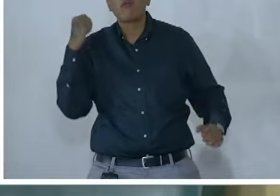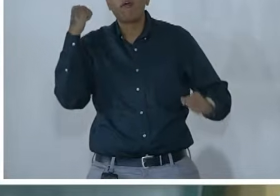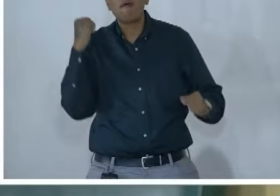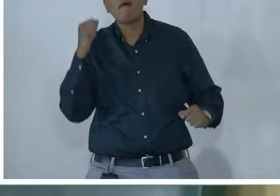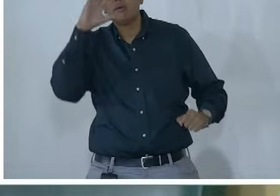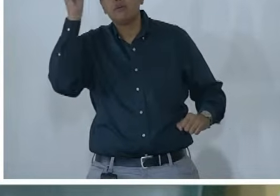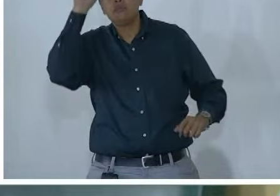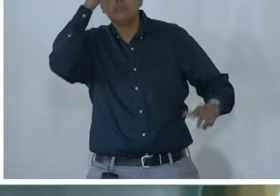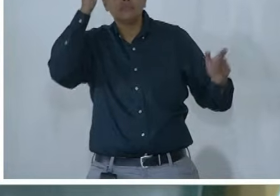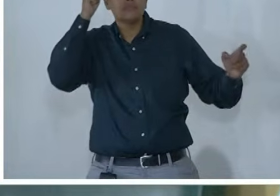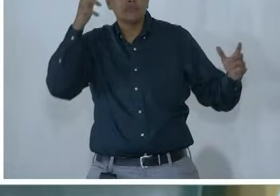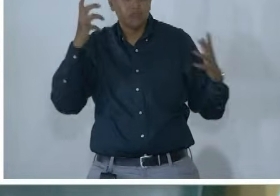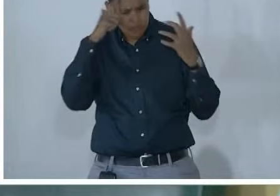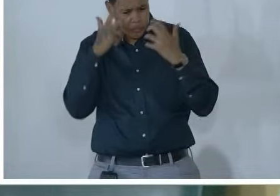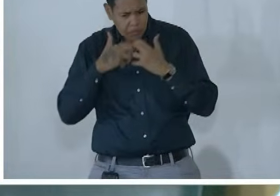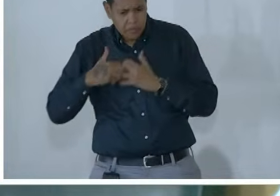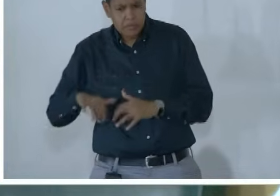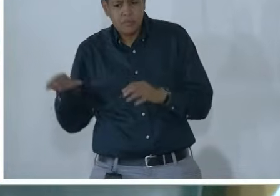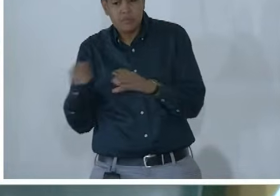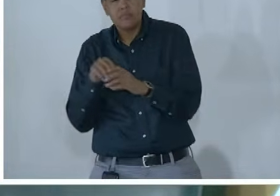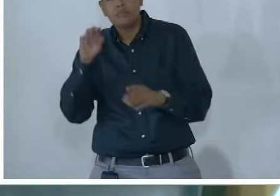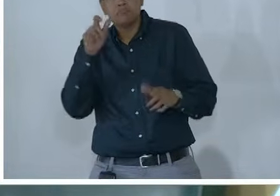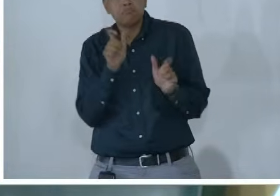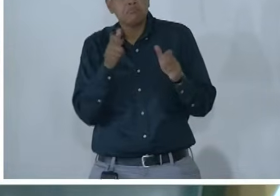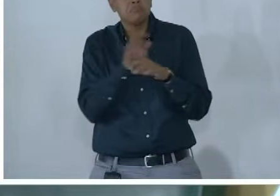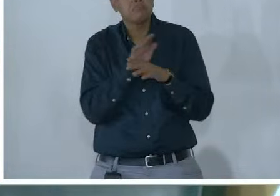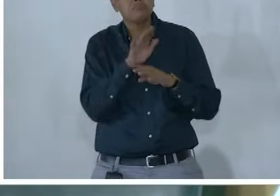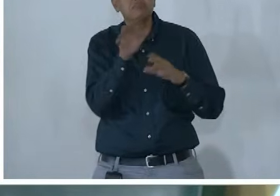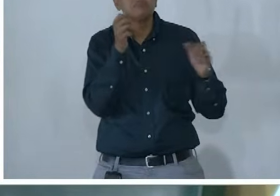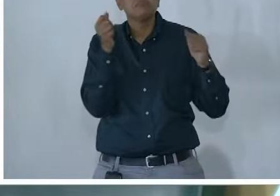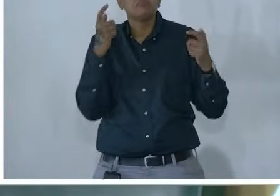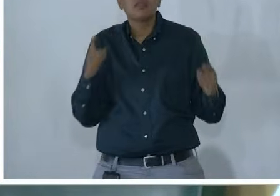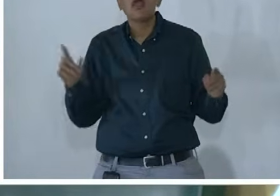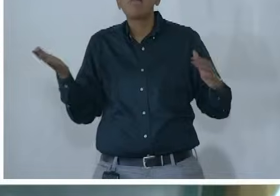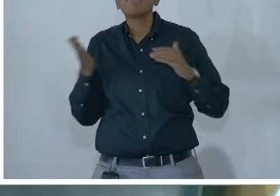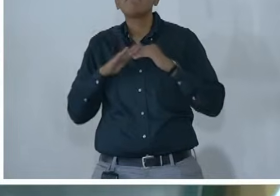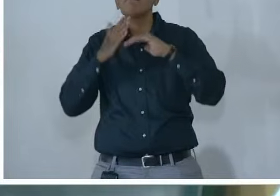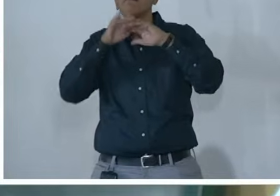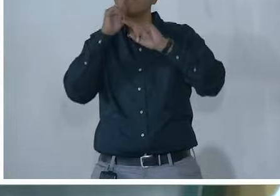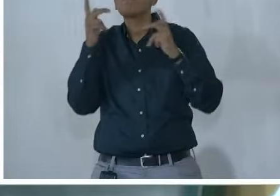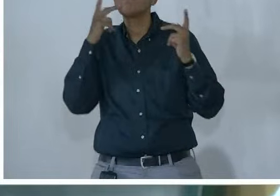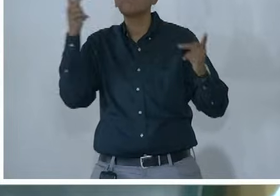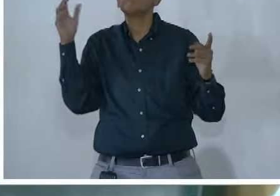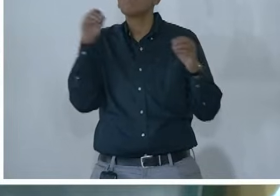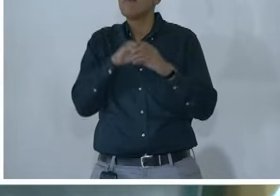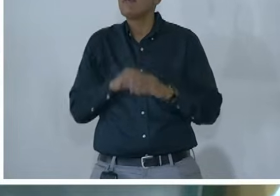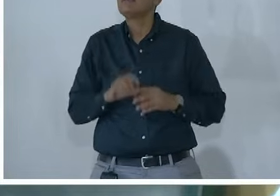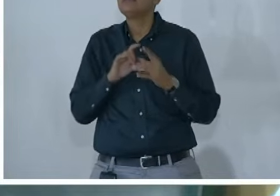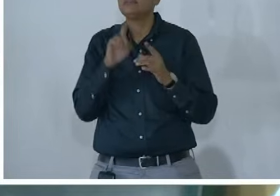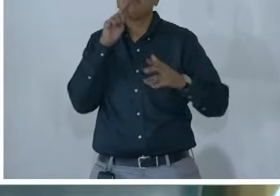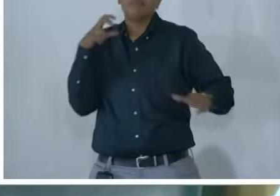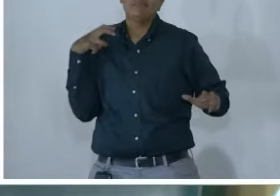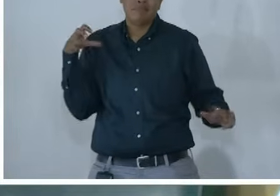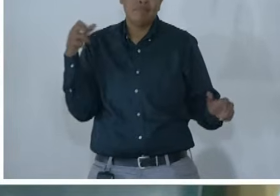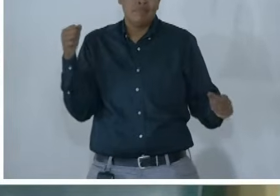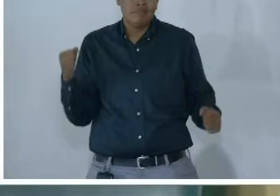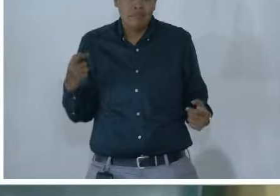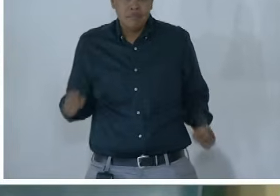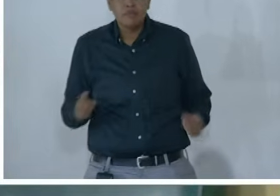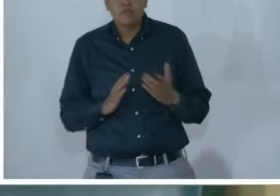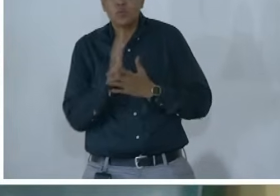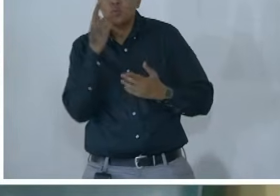corporate governance among MSMEs, increased public participation in investing